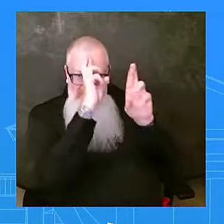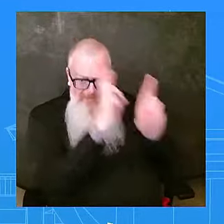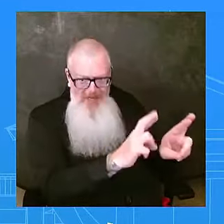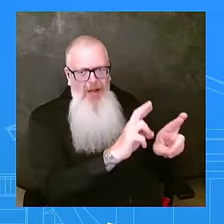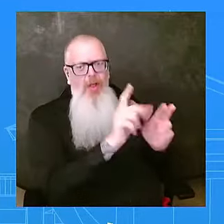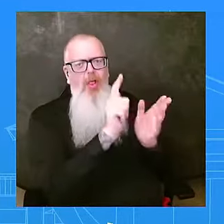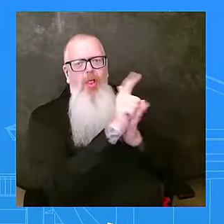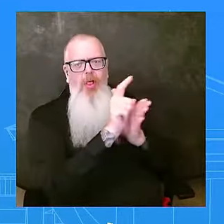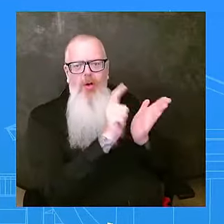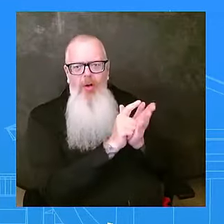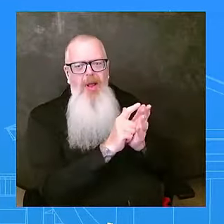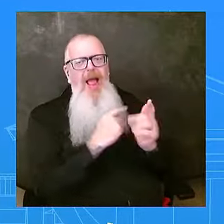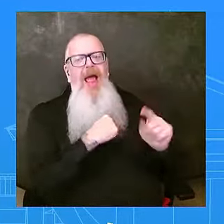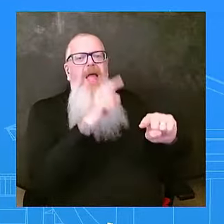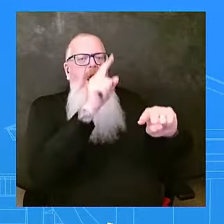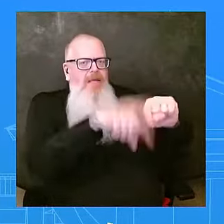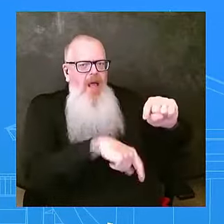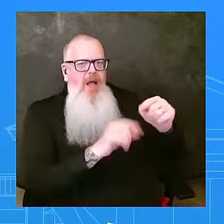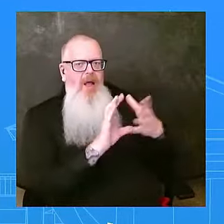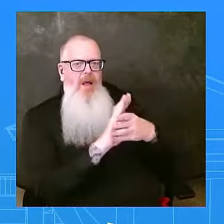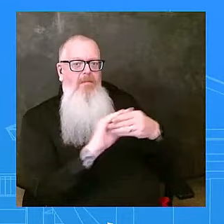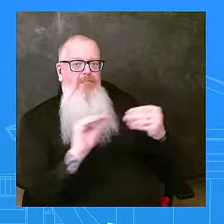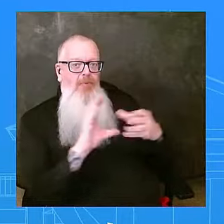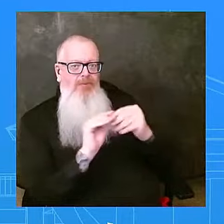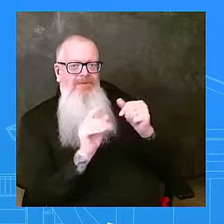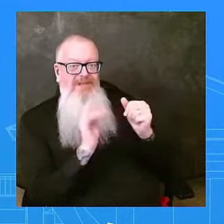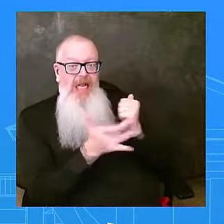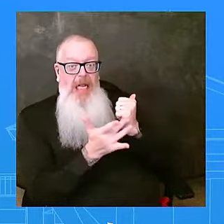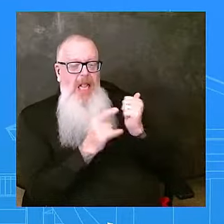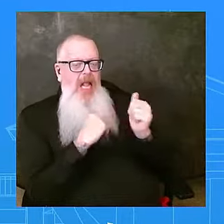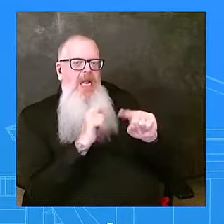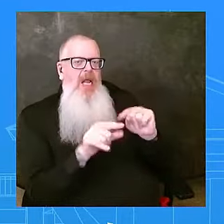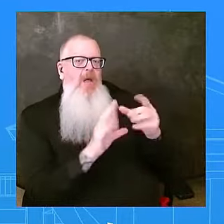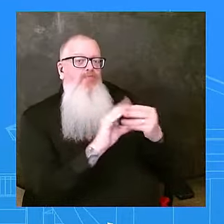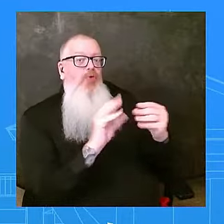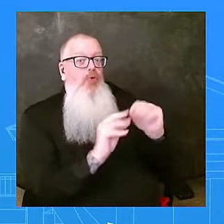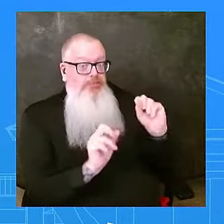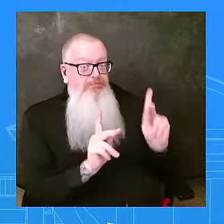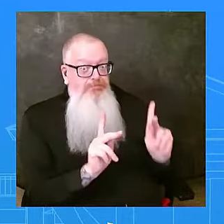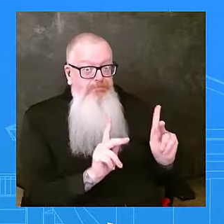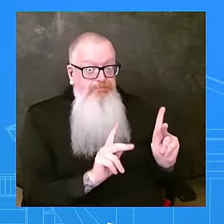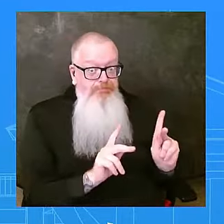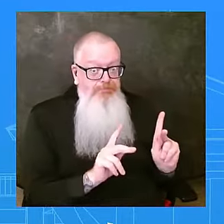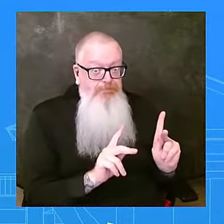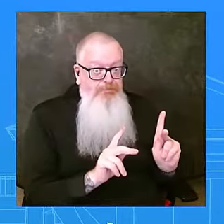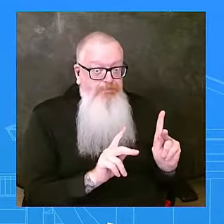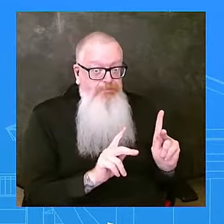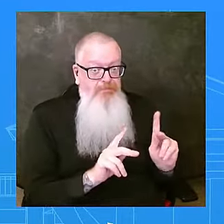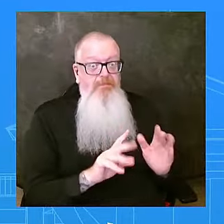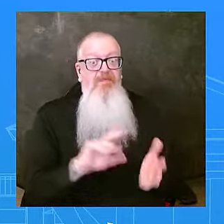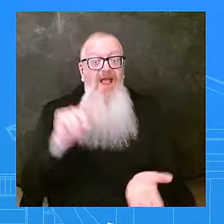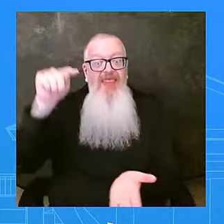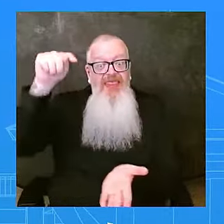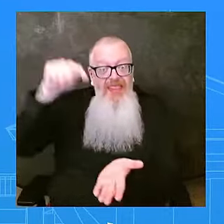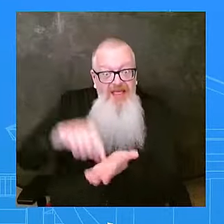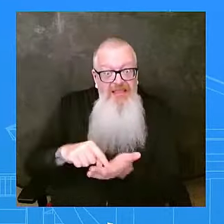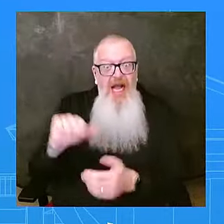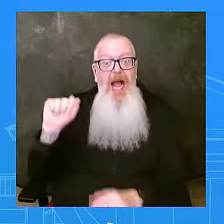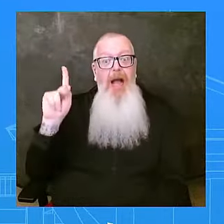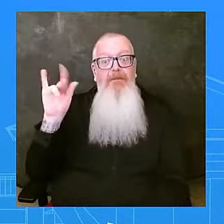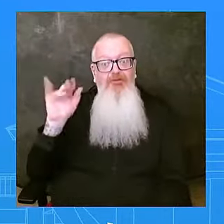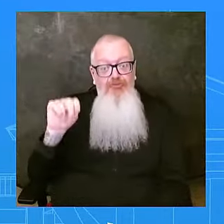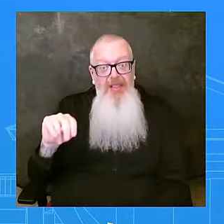to a strategy here, but it is what you have seen this president, this administration do, cabinet secretaries, this